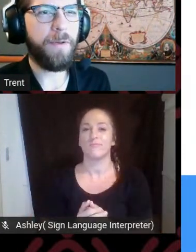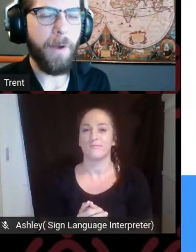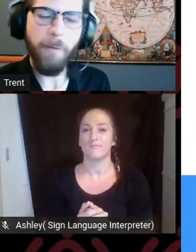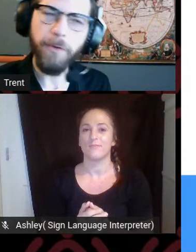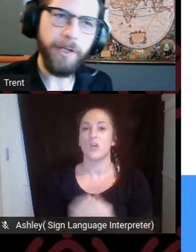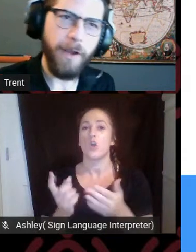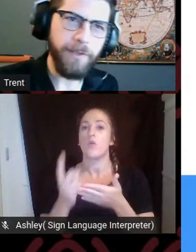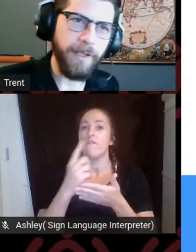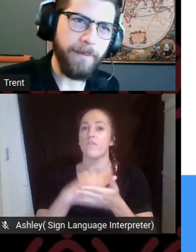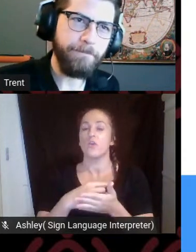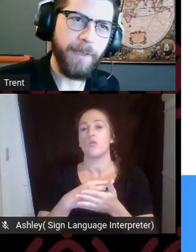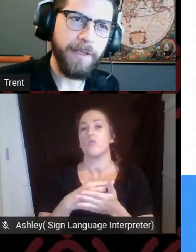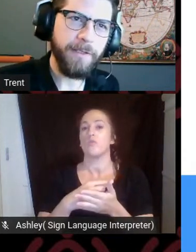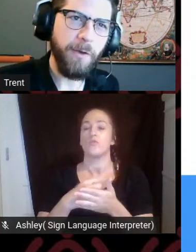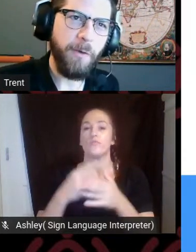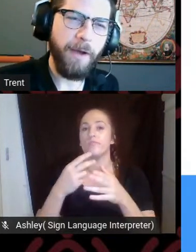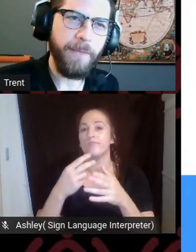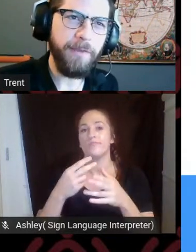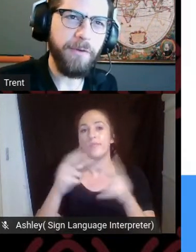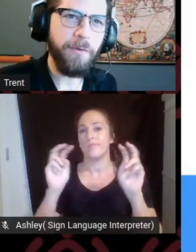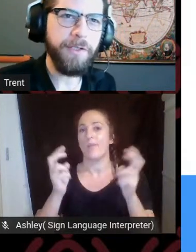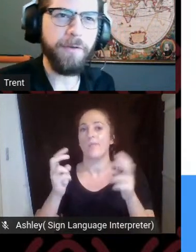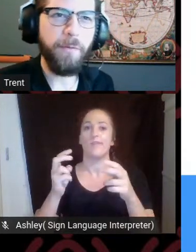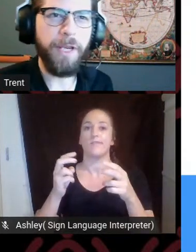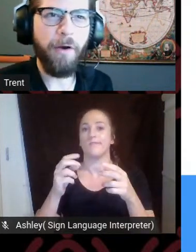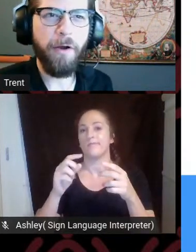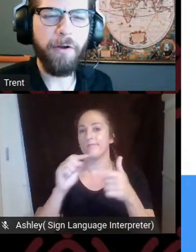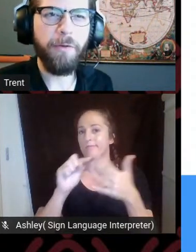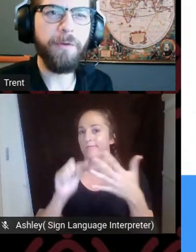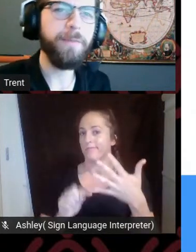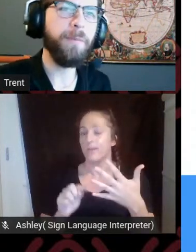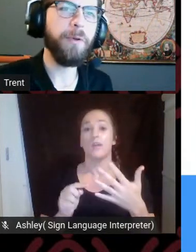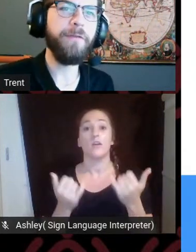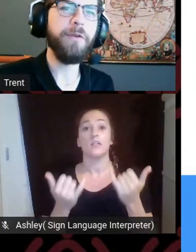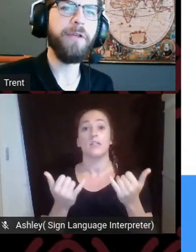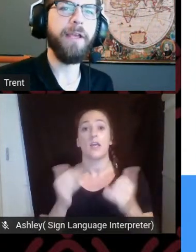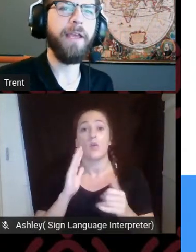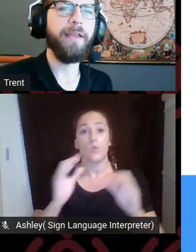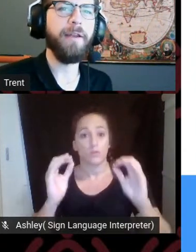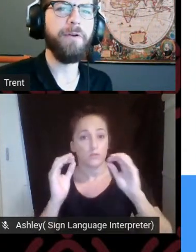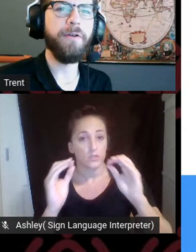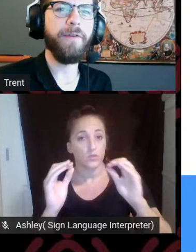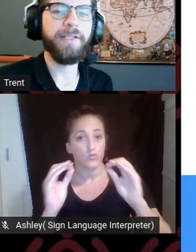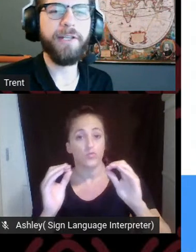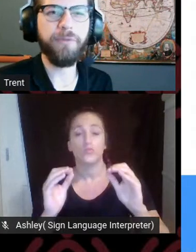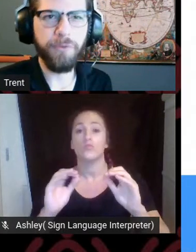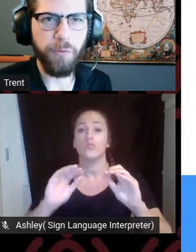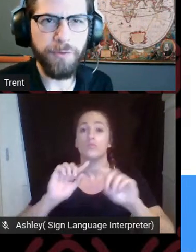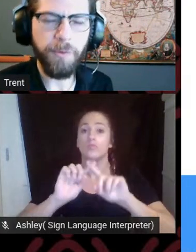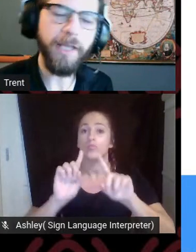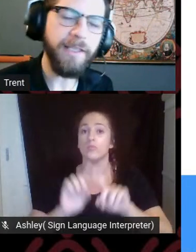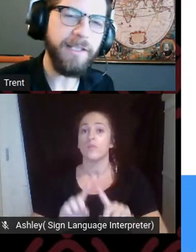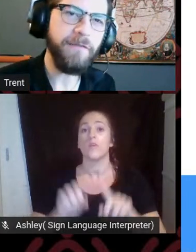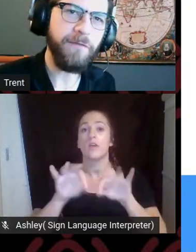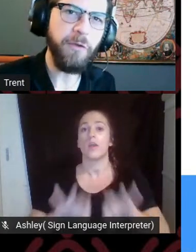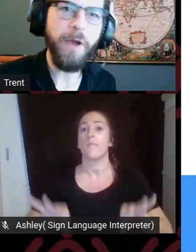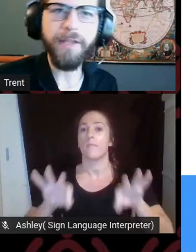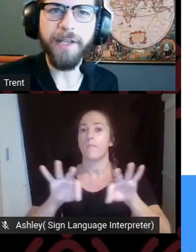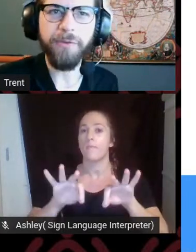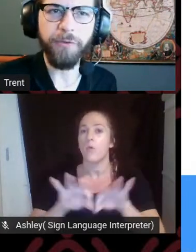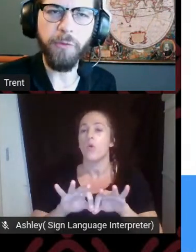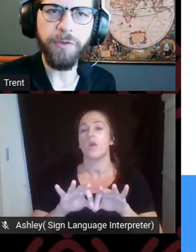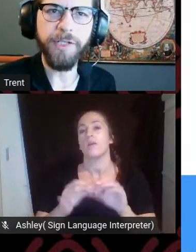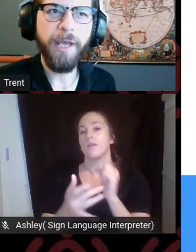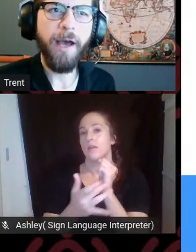over a little bit about what we're going to cover today. So in this course, we are going to be previewing a number of essential tools, well, at least a